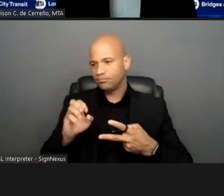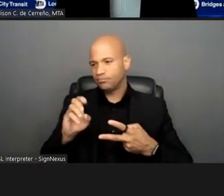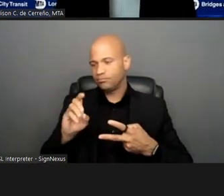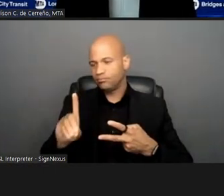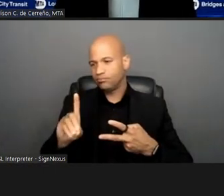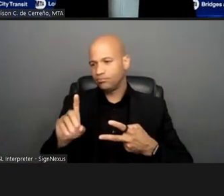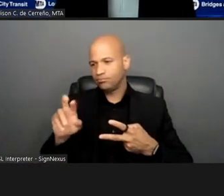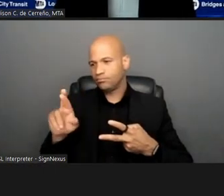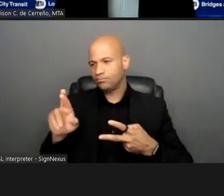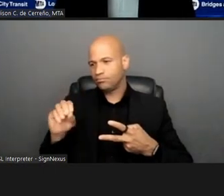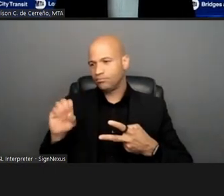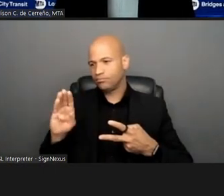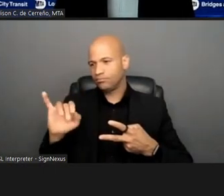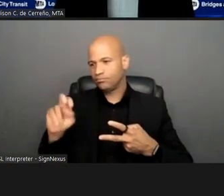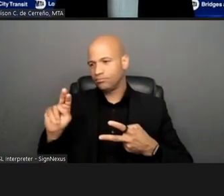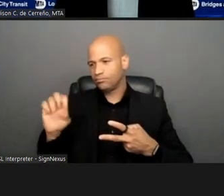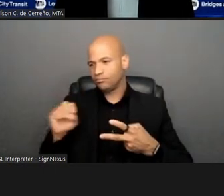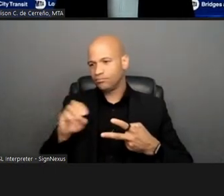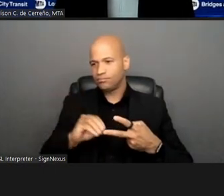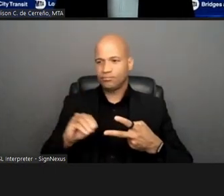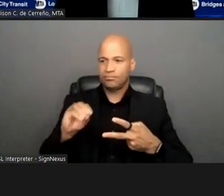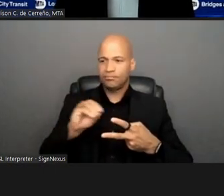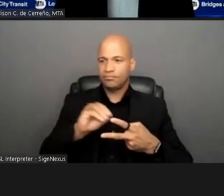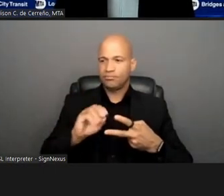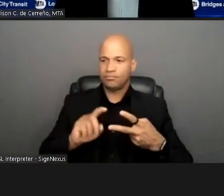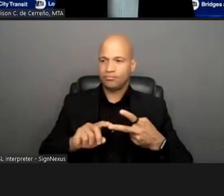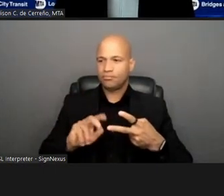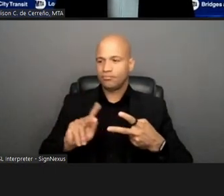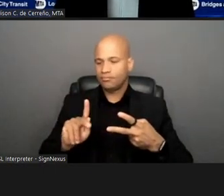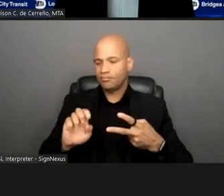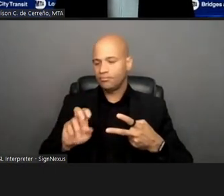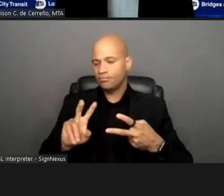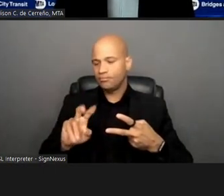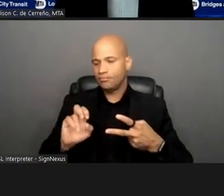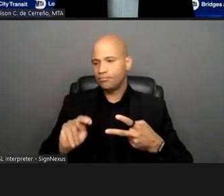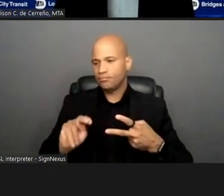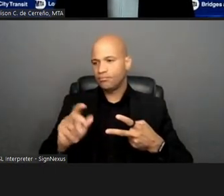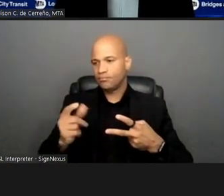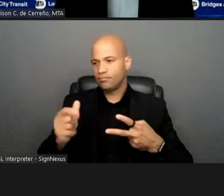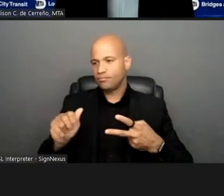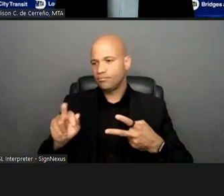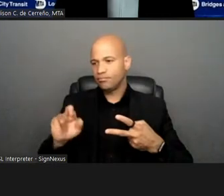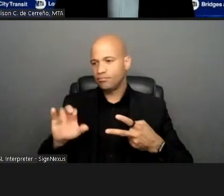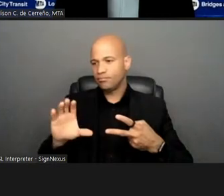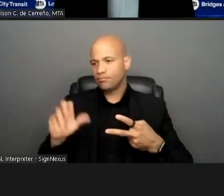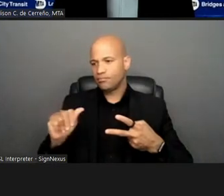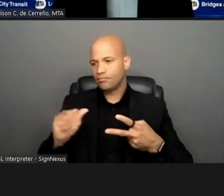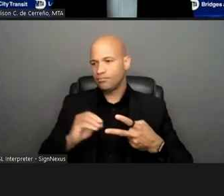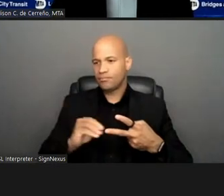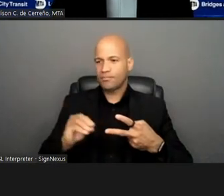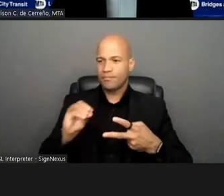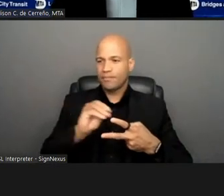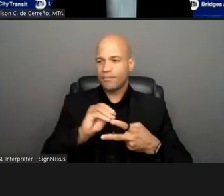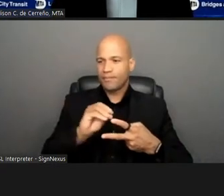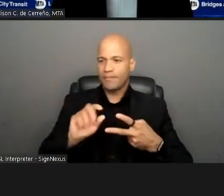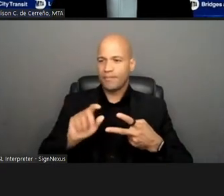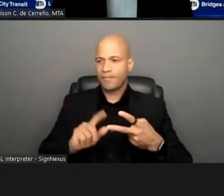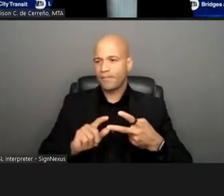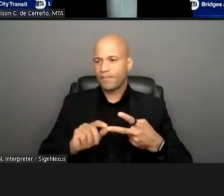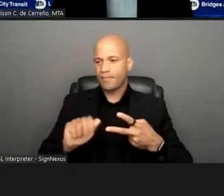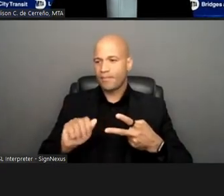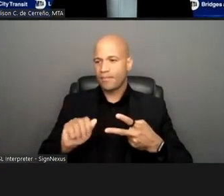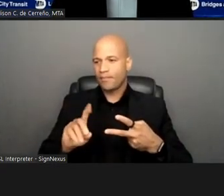Richard Robbins followed by Kevin Garcia our next speaker is Kevin Garcia